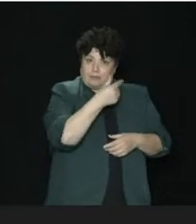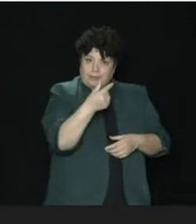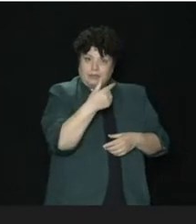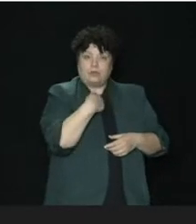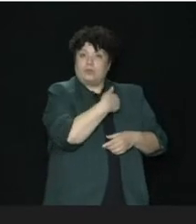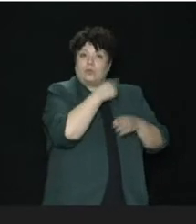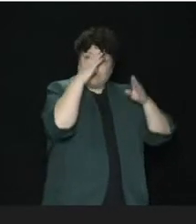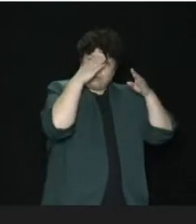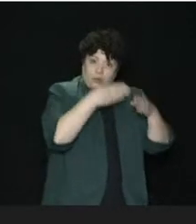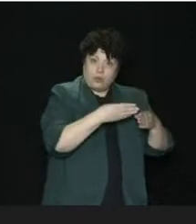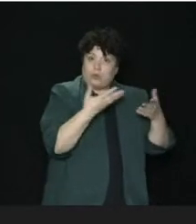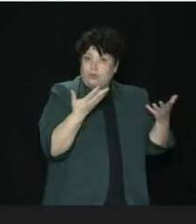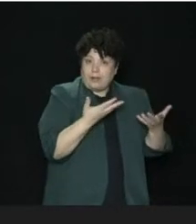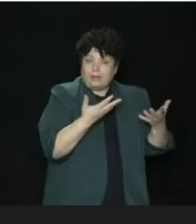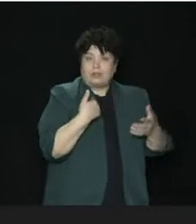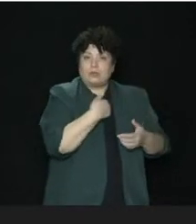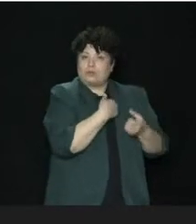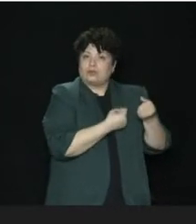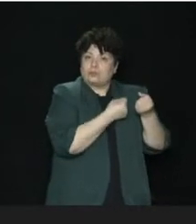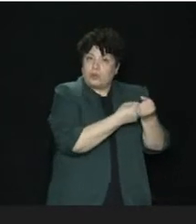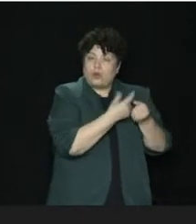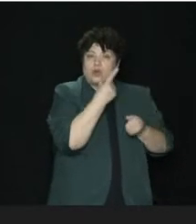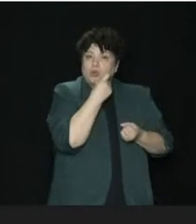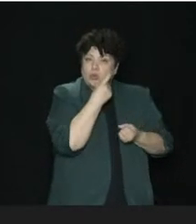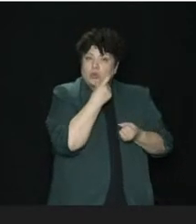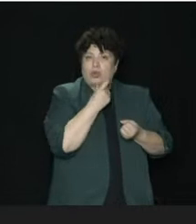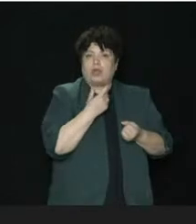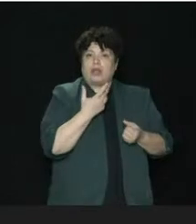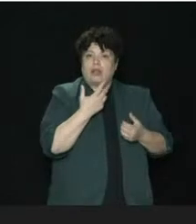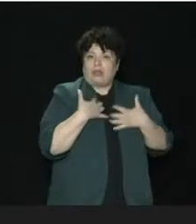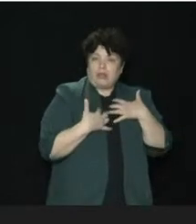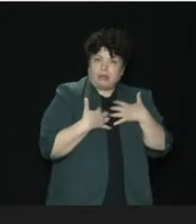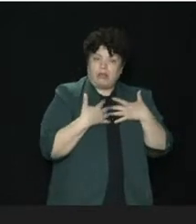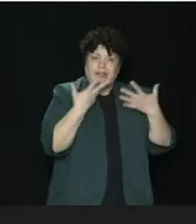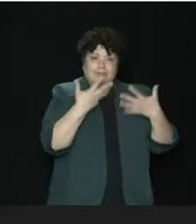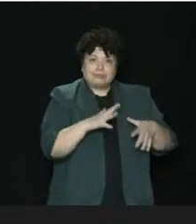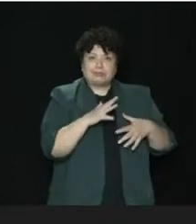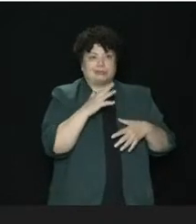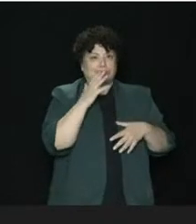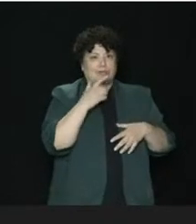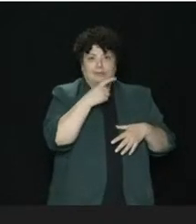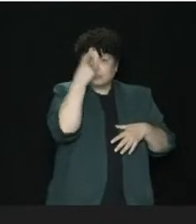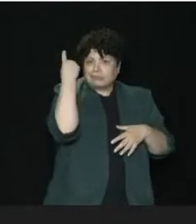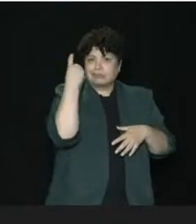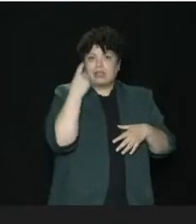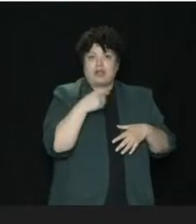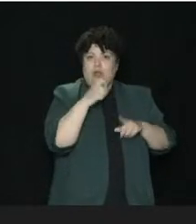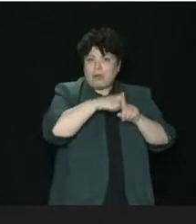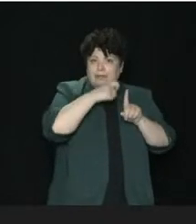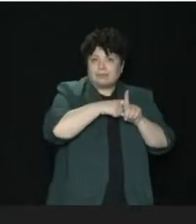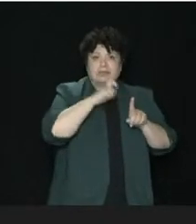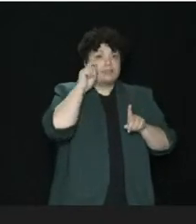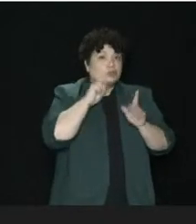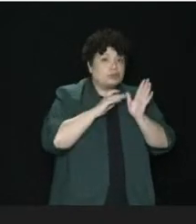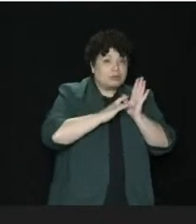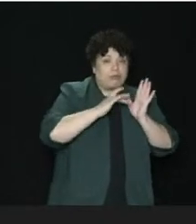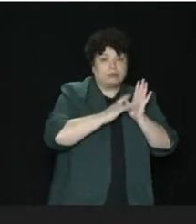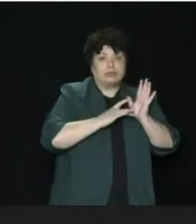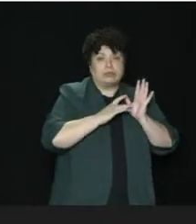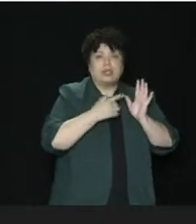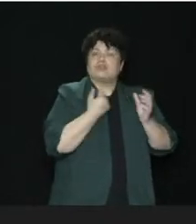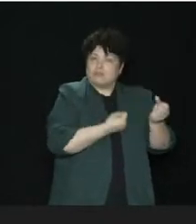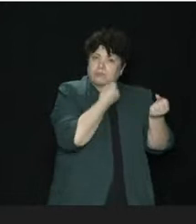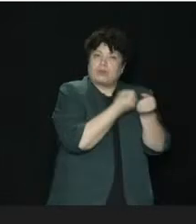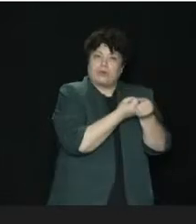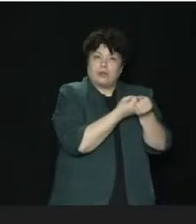on supporting survivors of sexual assault and harassment and recognizing that the systems that have been in place